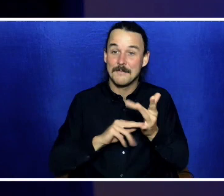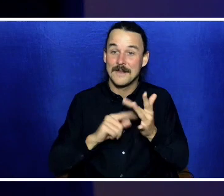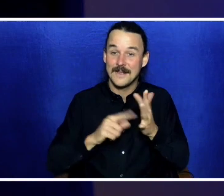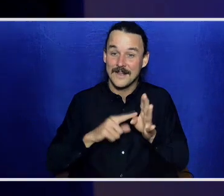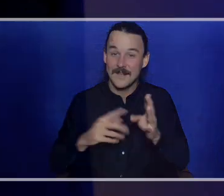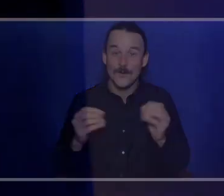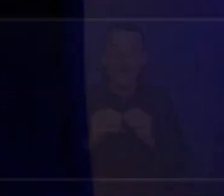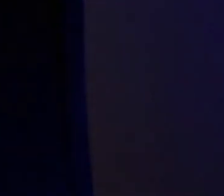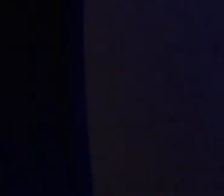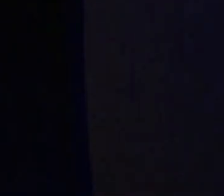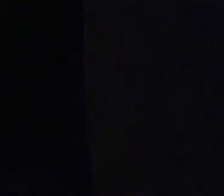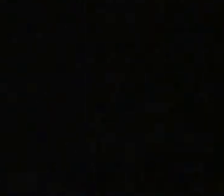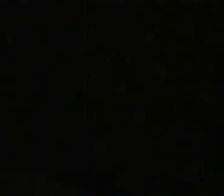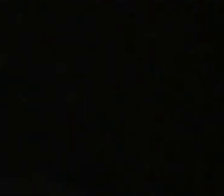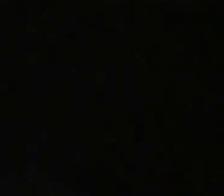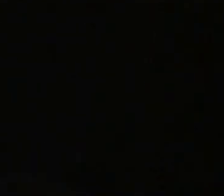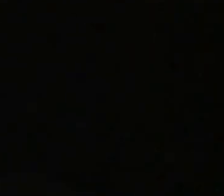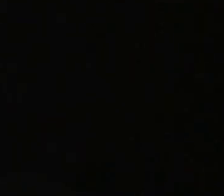away.